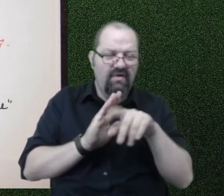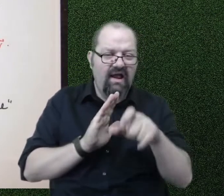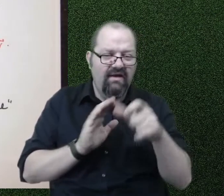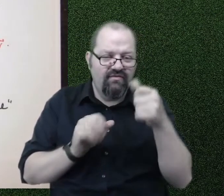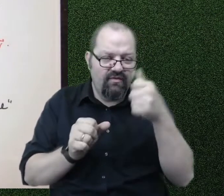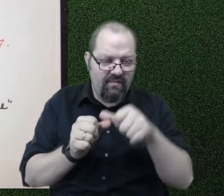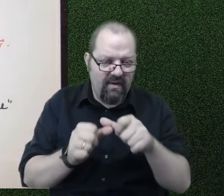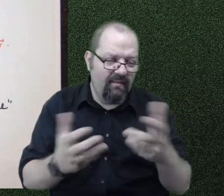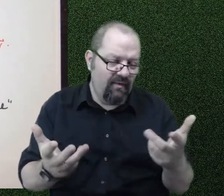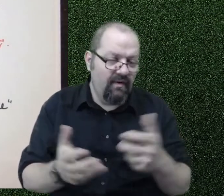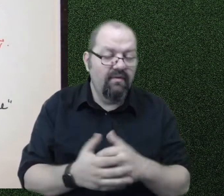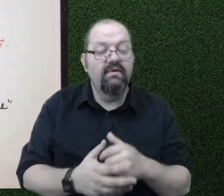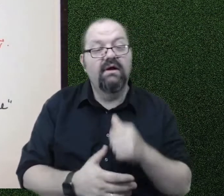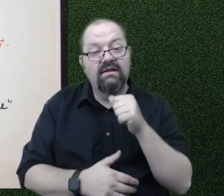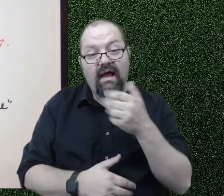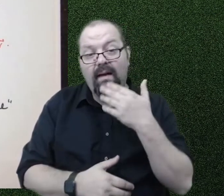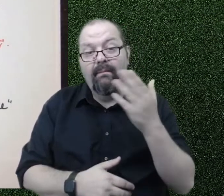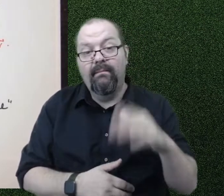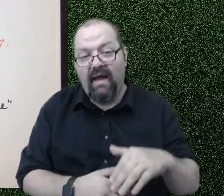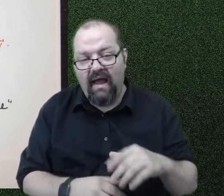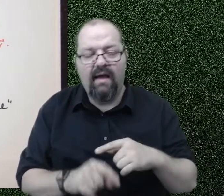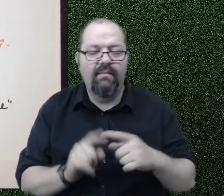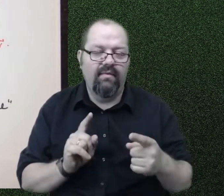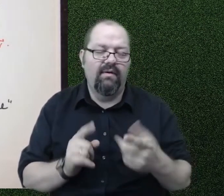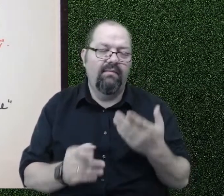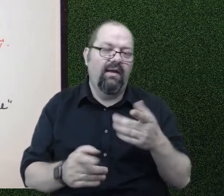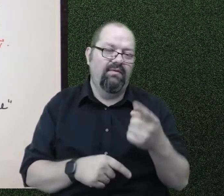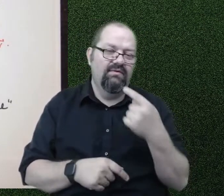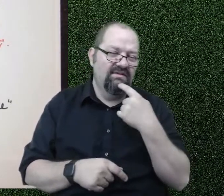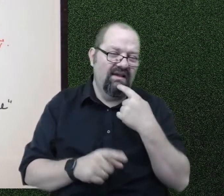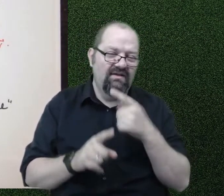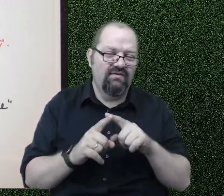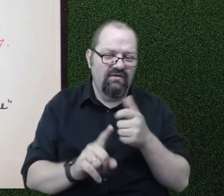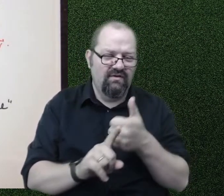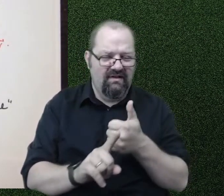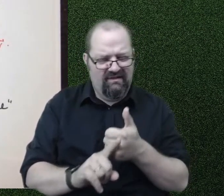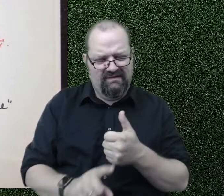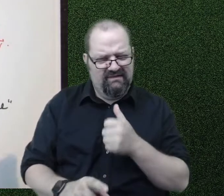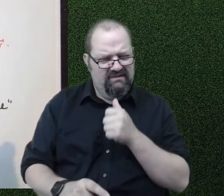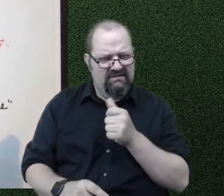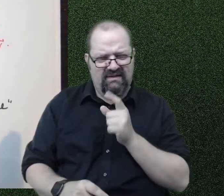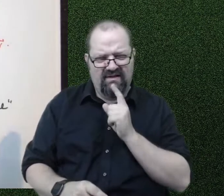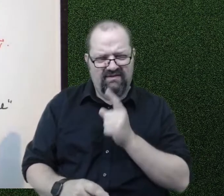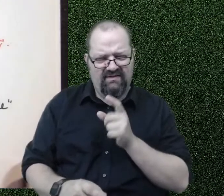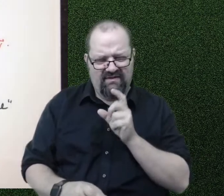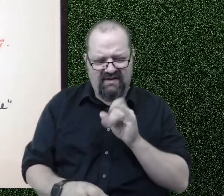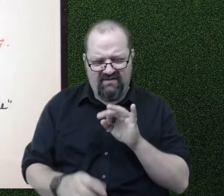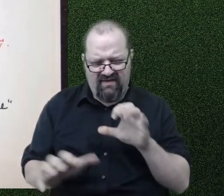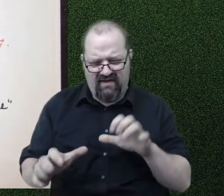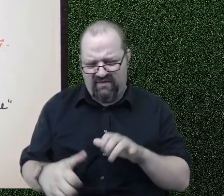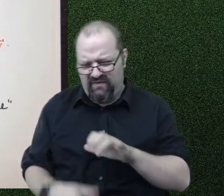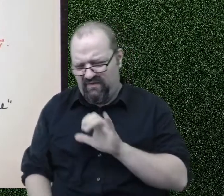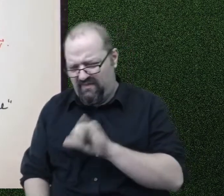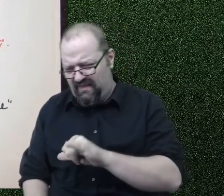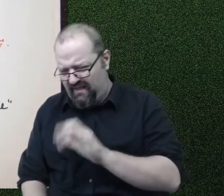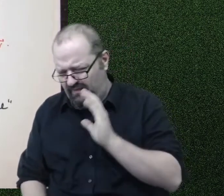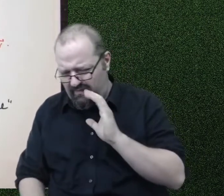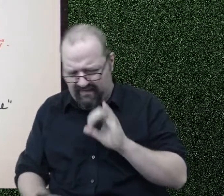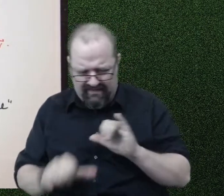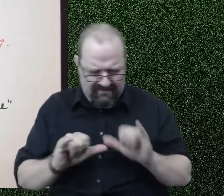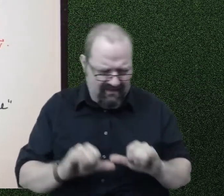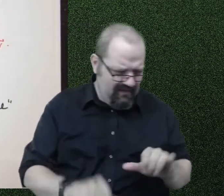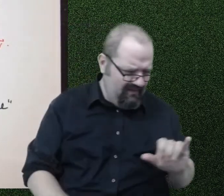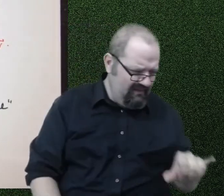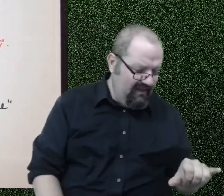displacement. But you might say to yourself, I'm not 100% sure, Miss Townsend, that if I do this, it's exactly the same as doing